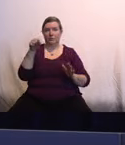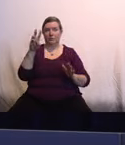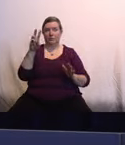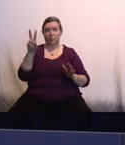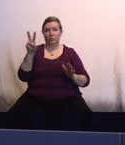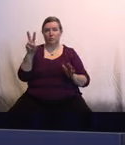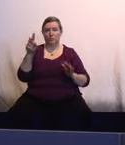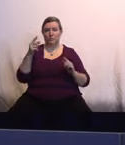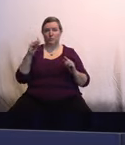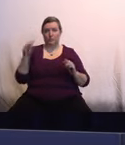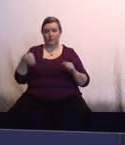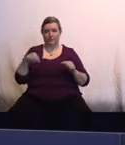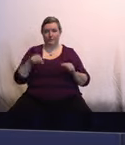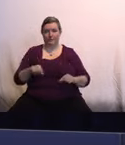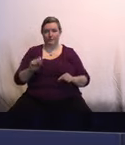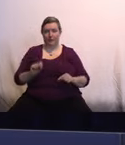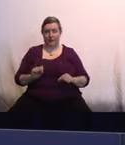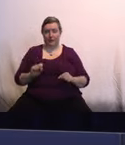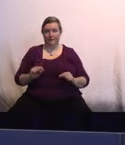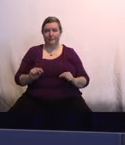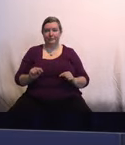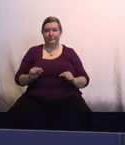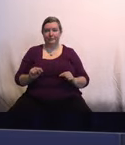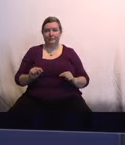16.62%, and the southern part of the state